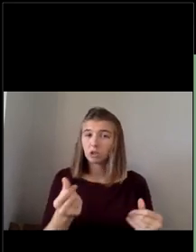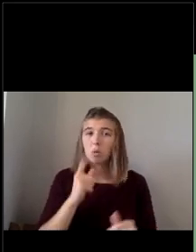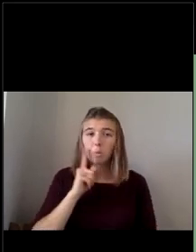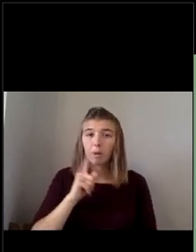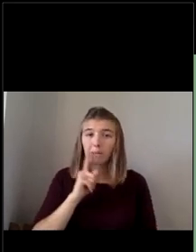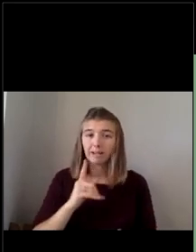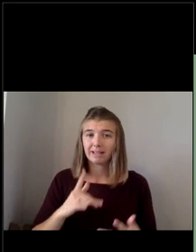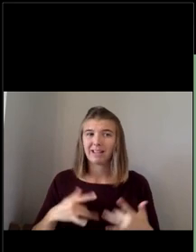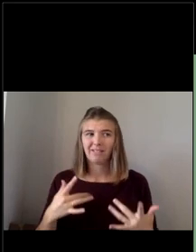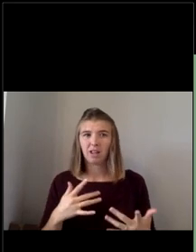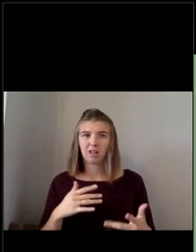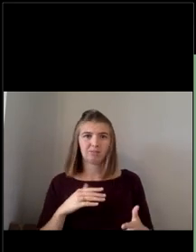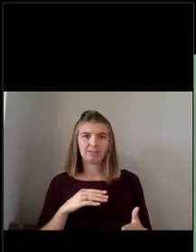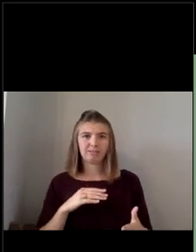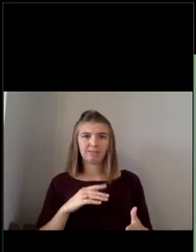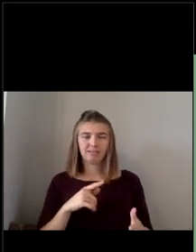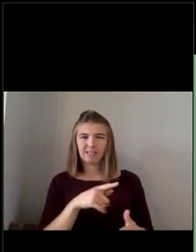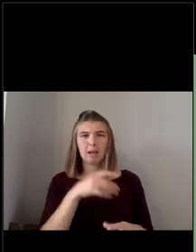these